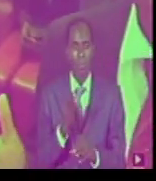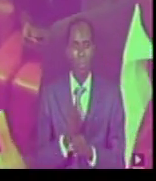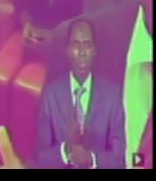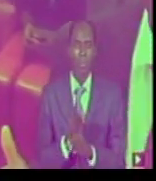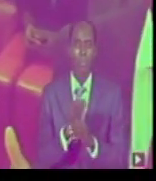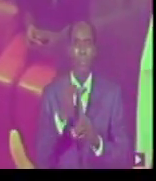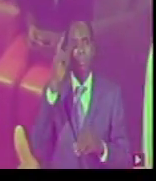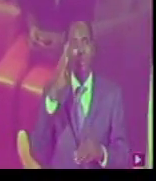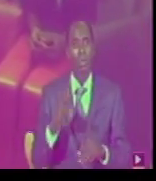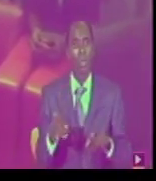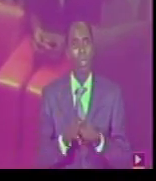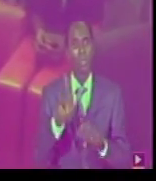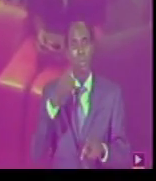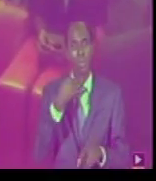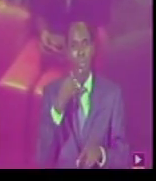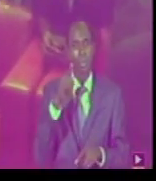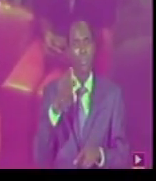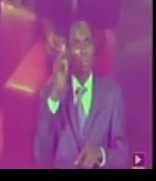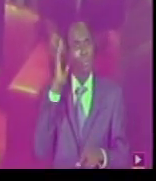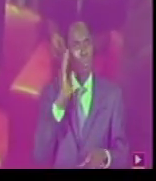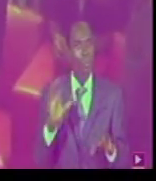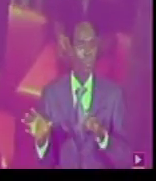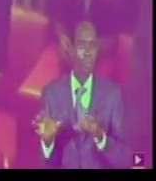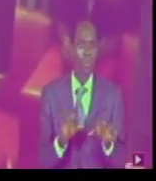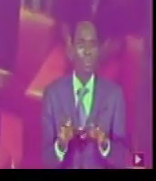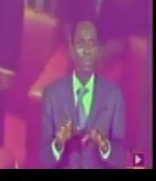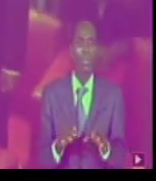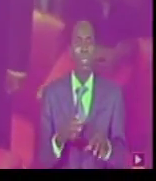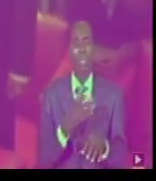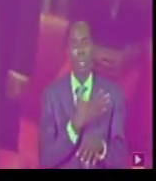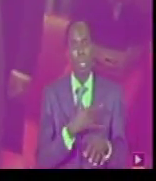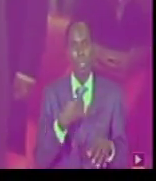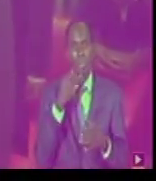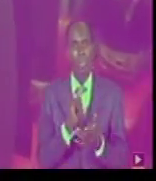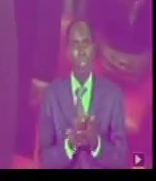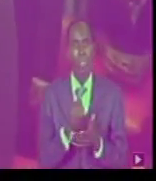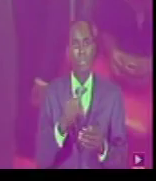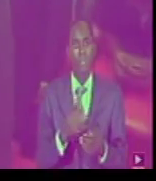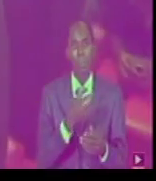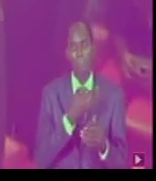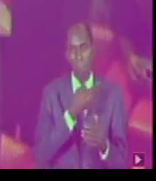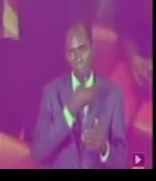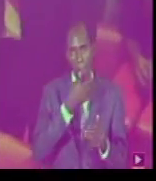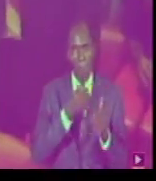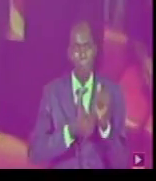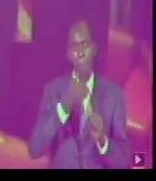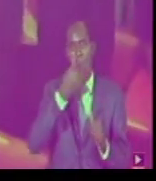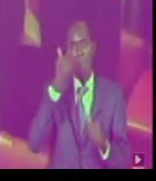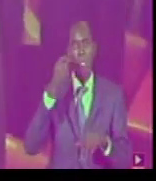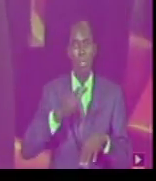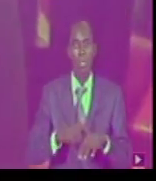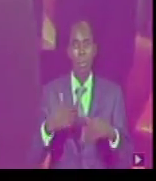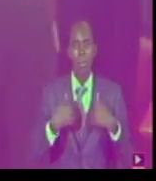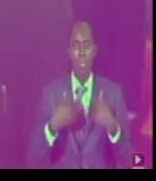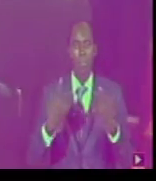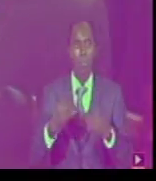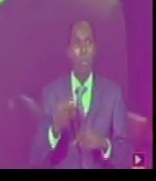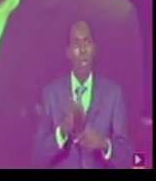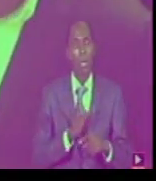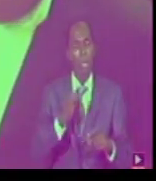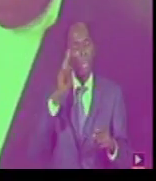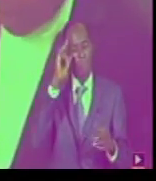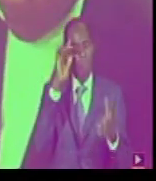will do. And you said the better time has come. I believe. I receive.